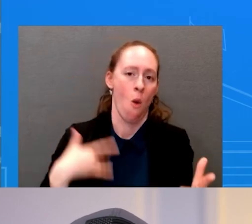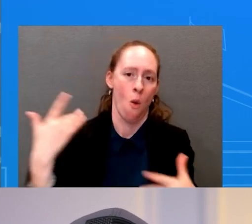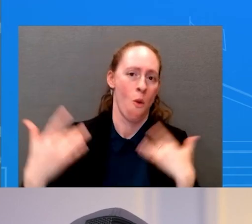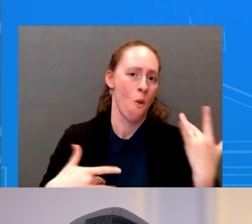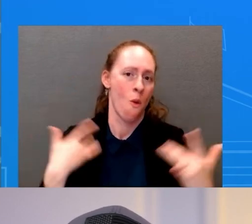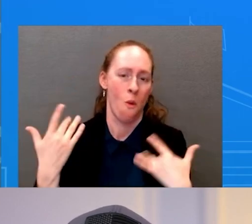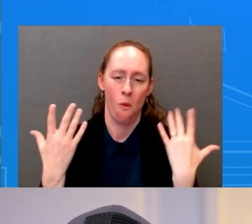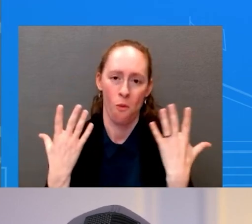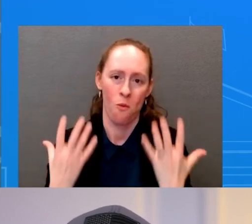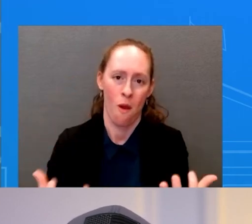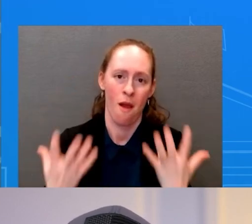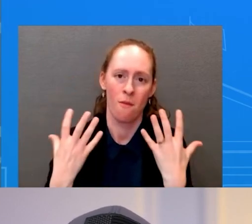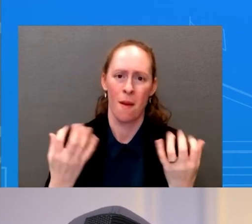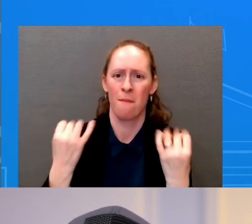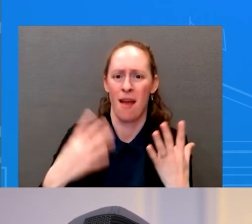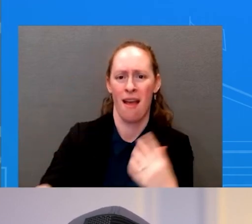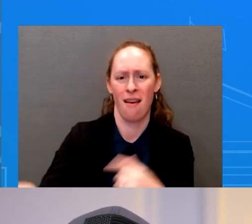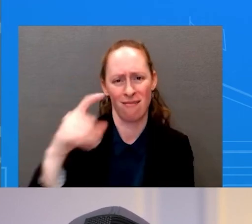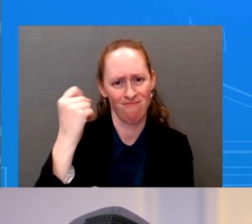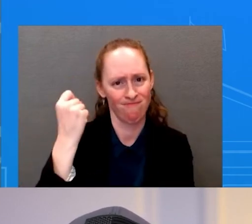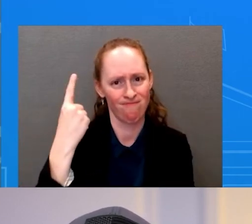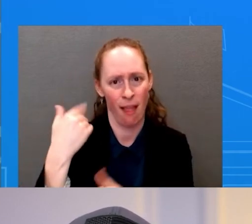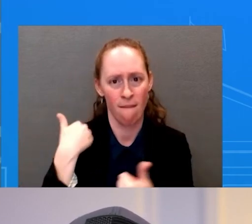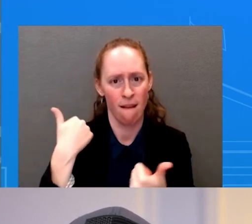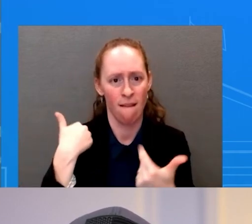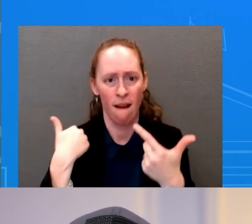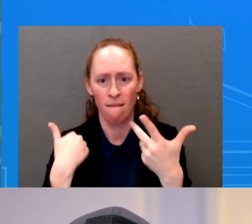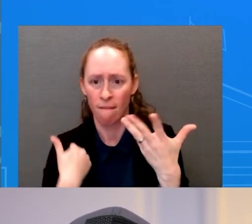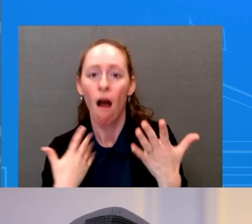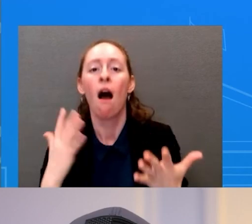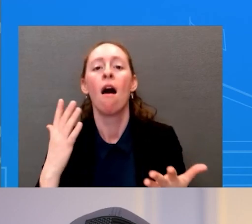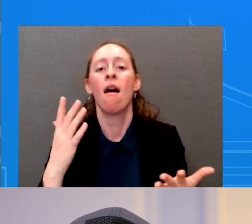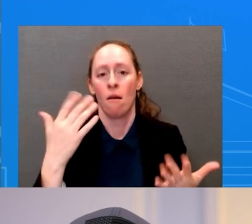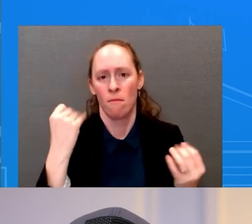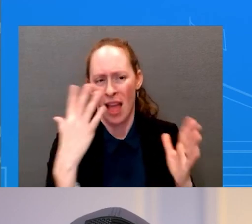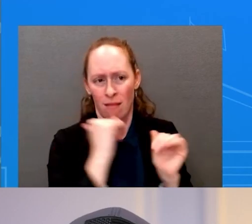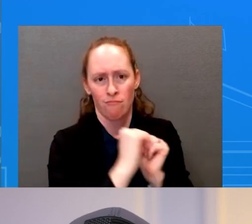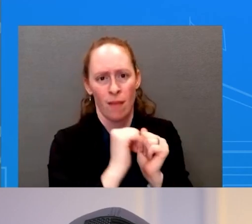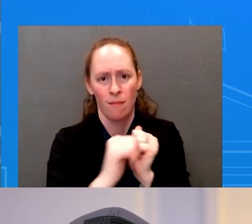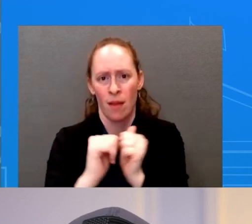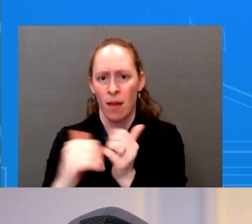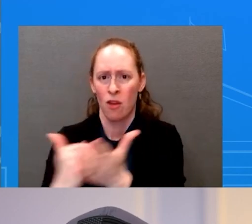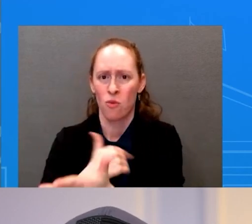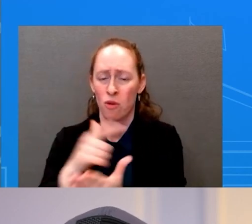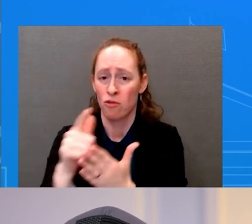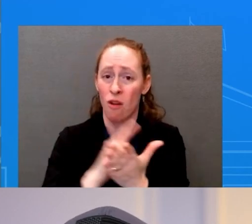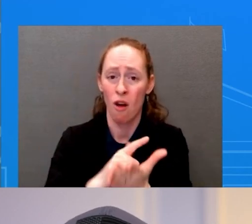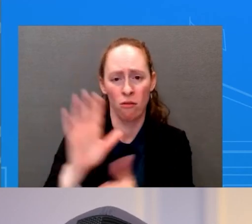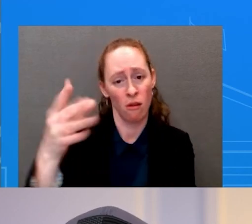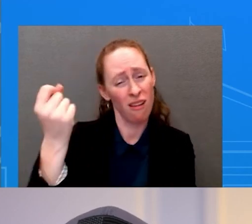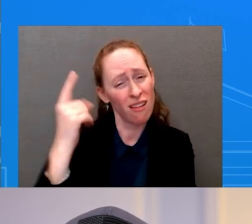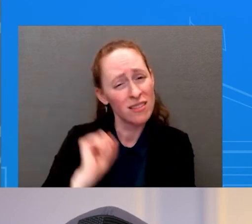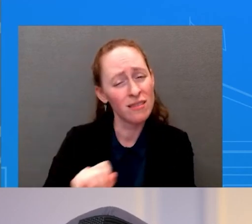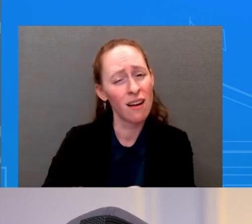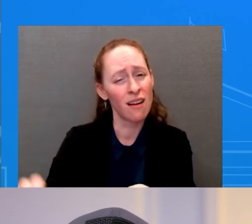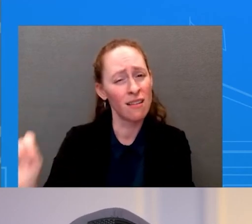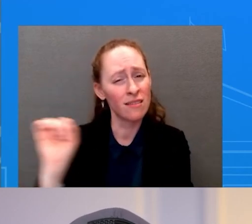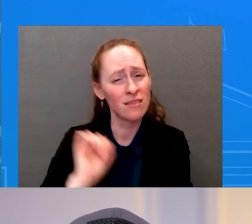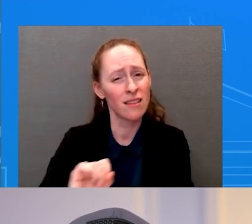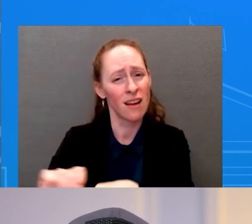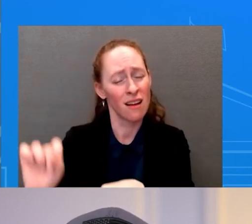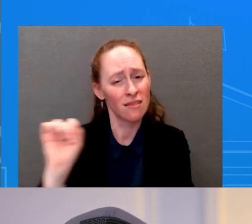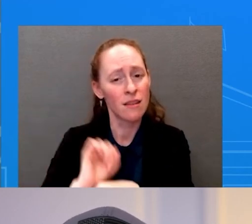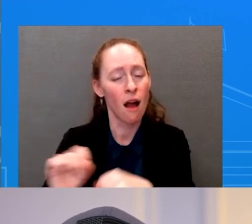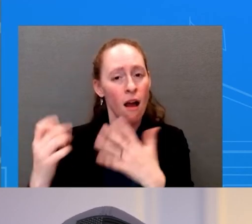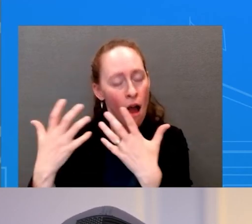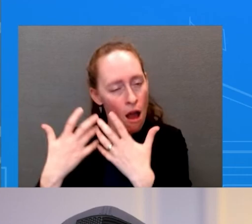legislation that we have worked so hard to get across the line, that are now law, is going to change the lives of American